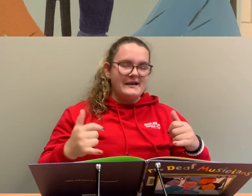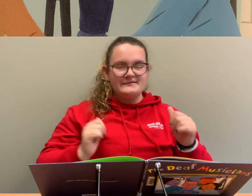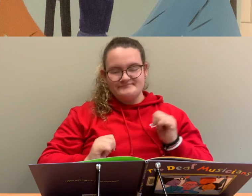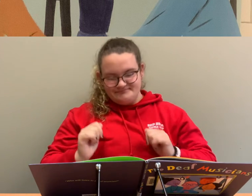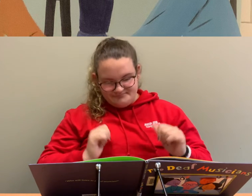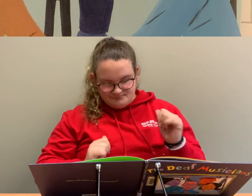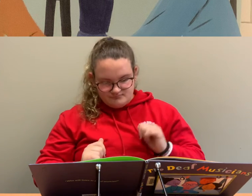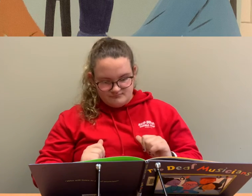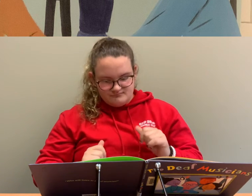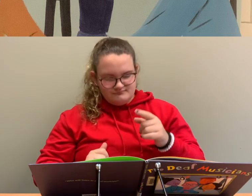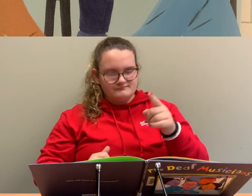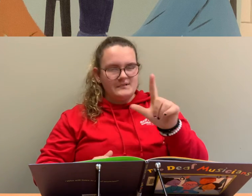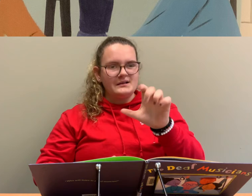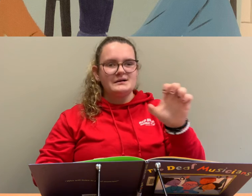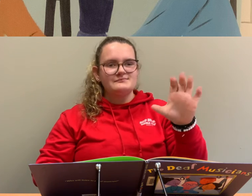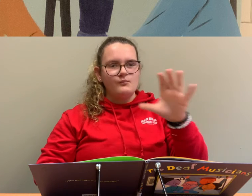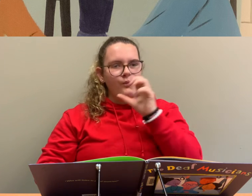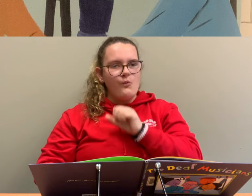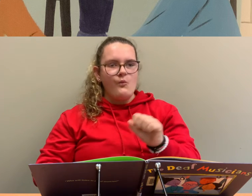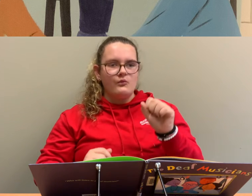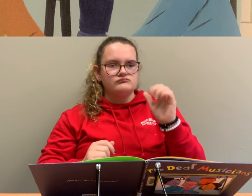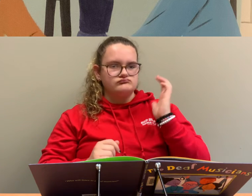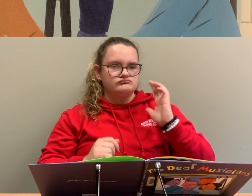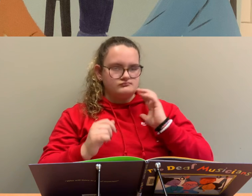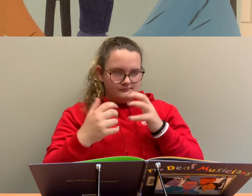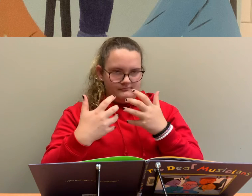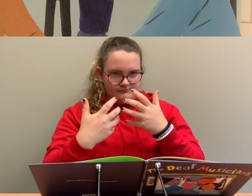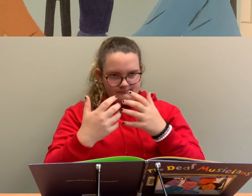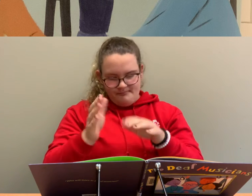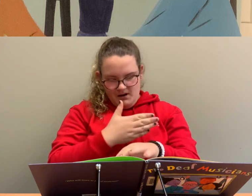One evening, while they were performing,